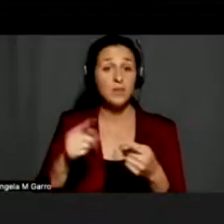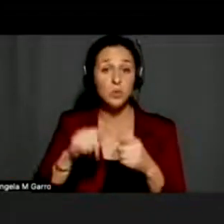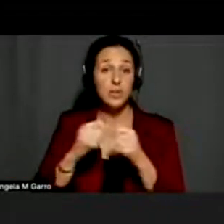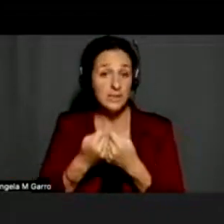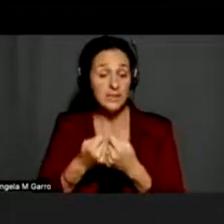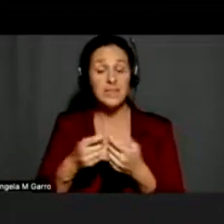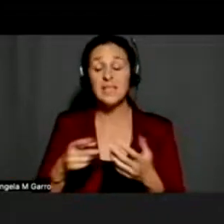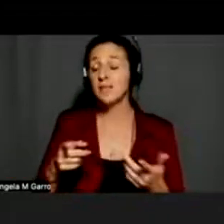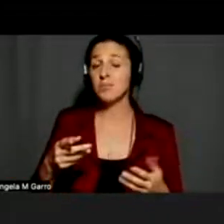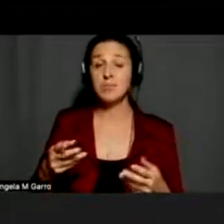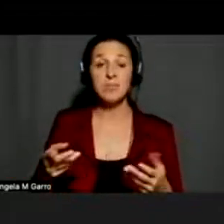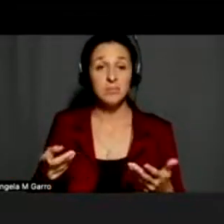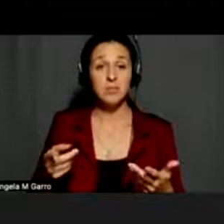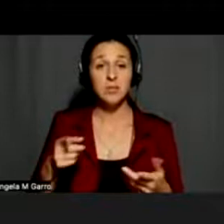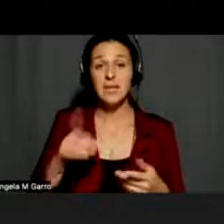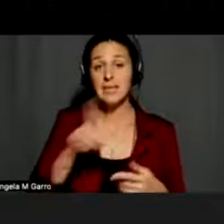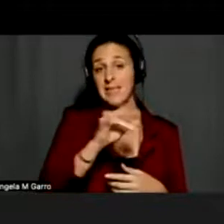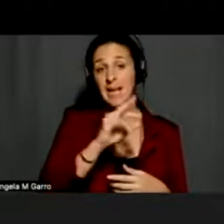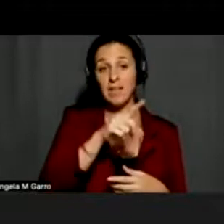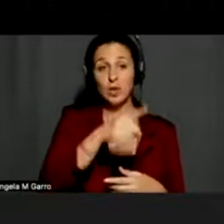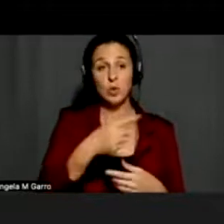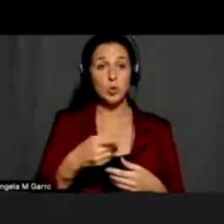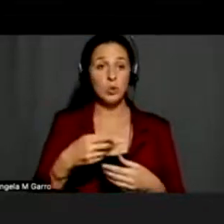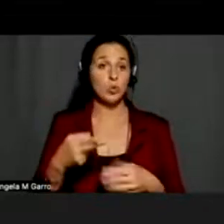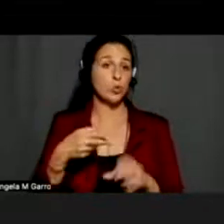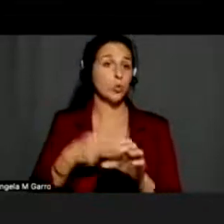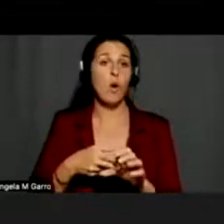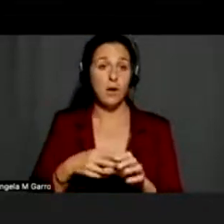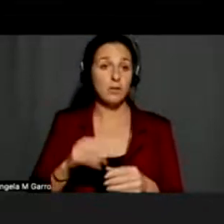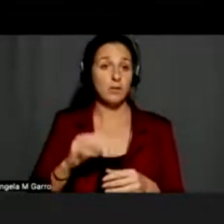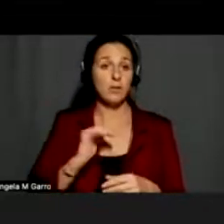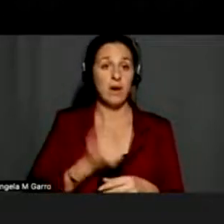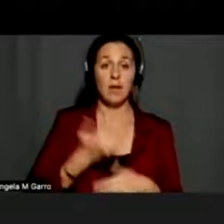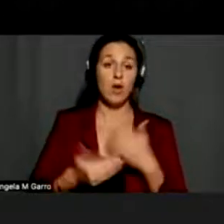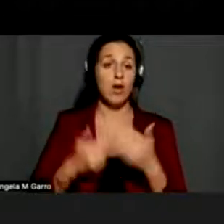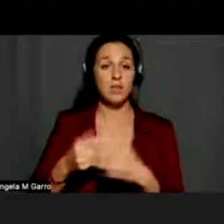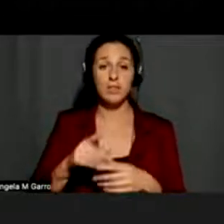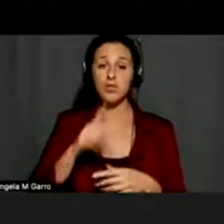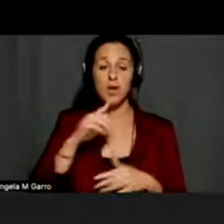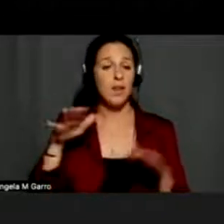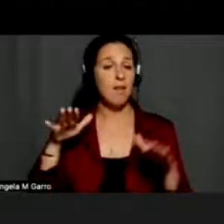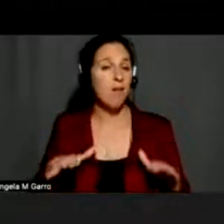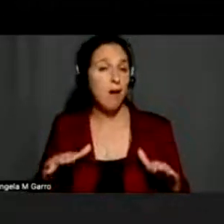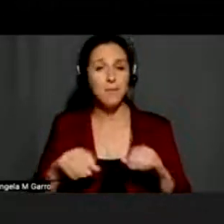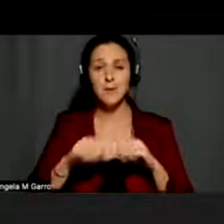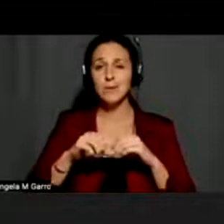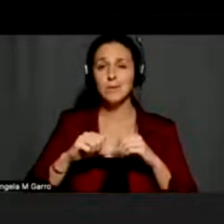process, just a very calming effect, a very solid